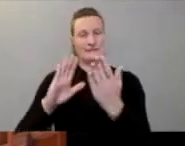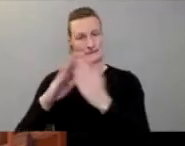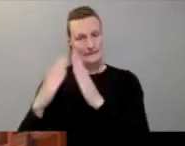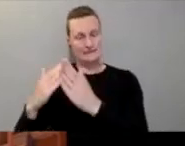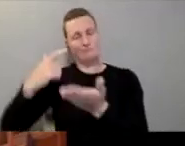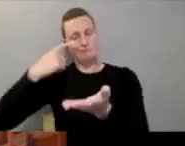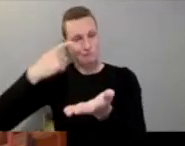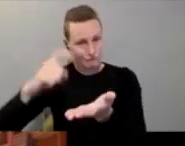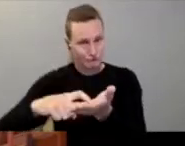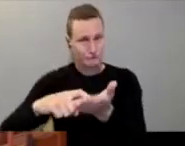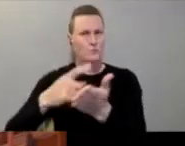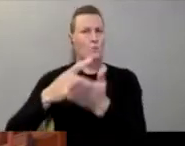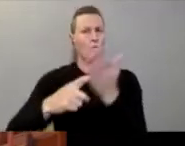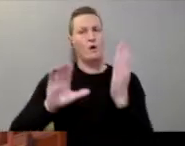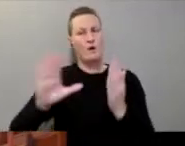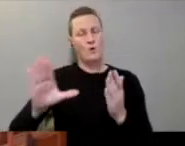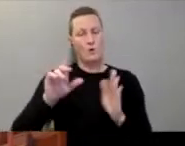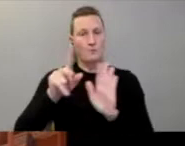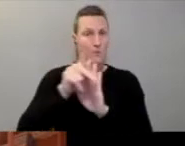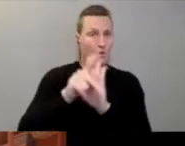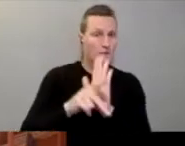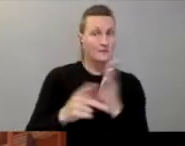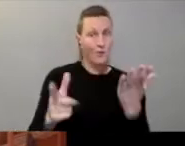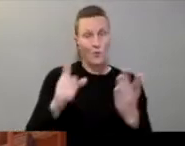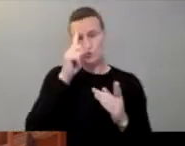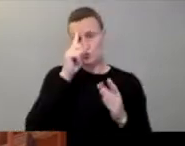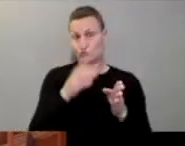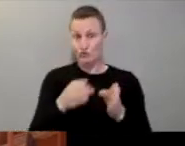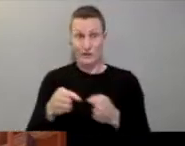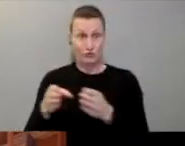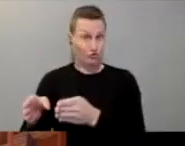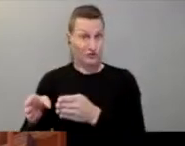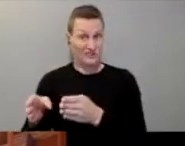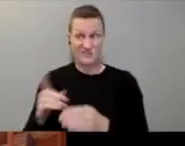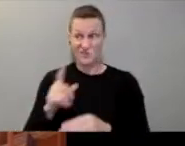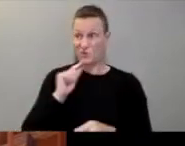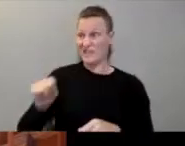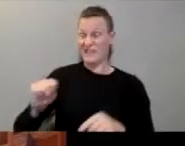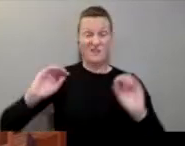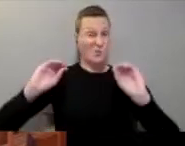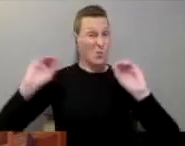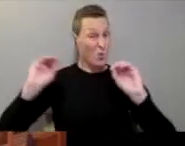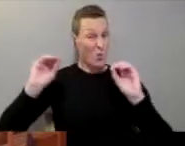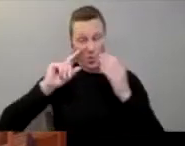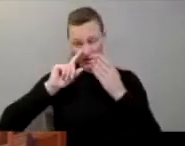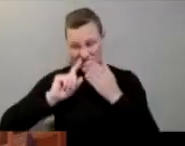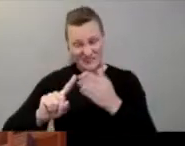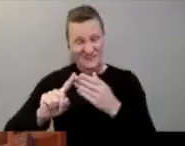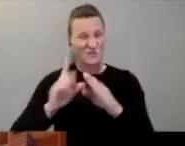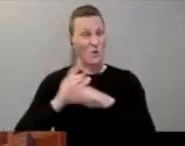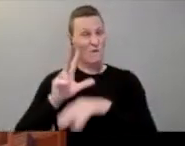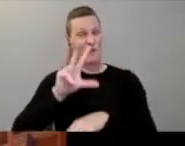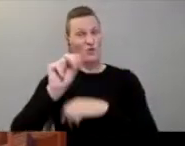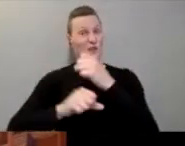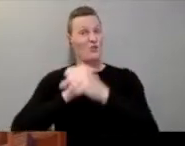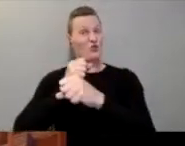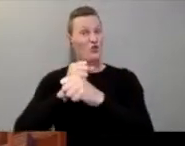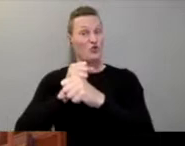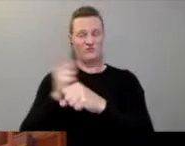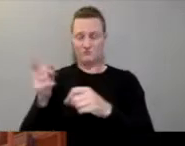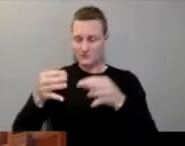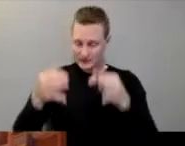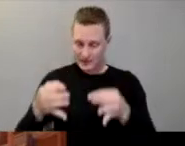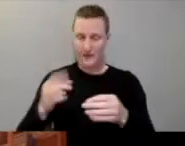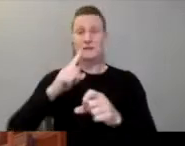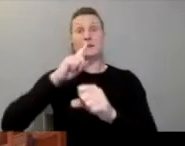policy or strategy in about 30 years. So it was a really exciting moment, which involved a lot of public engagement in developing what